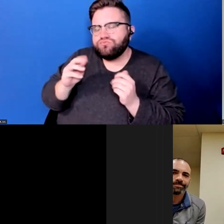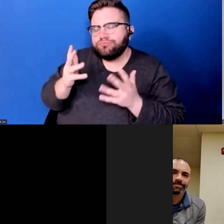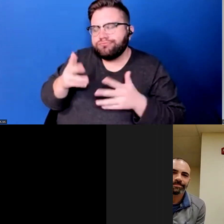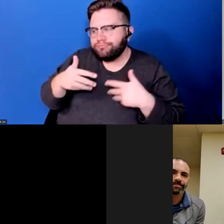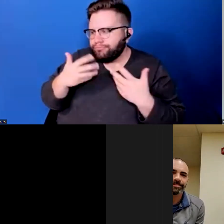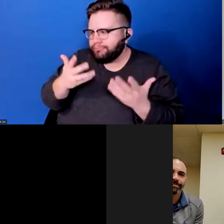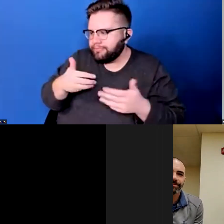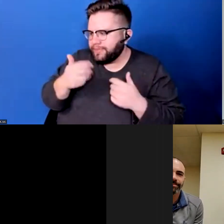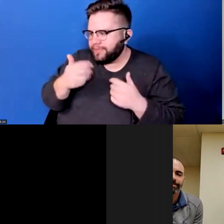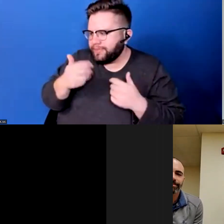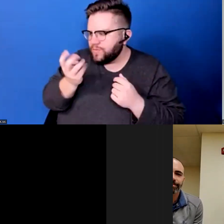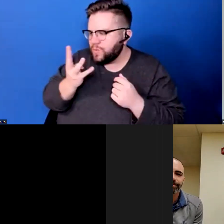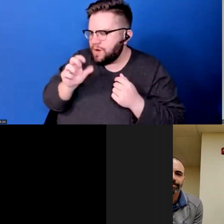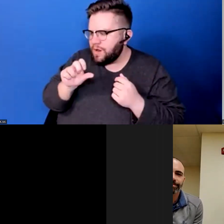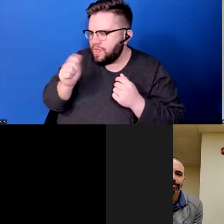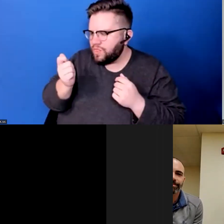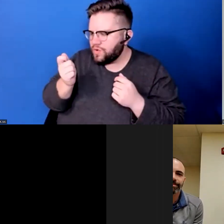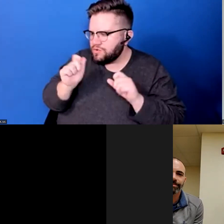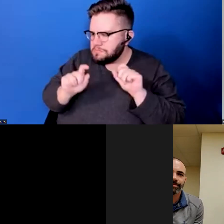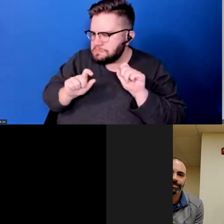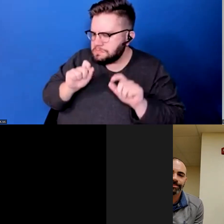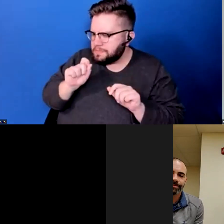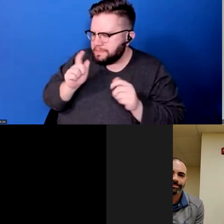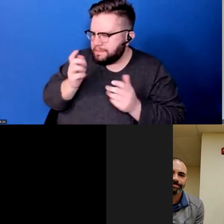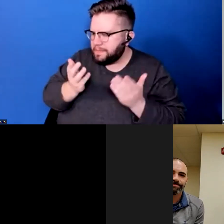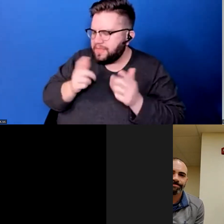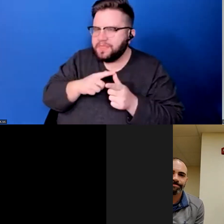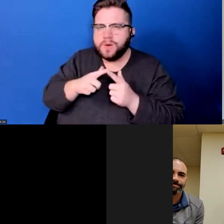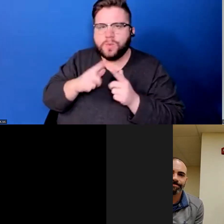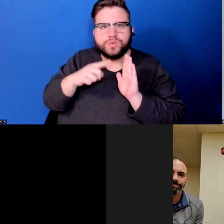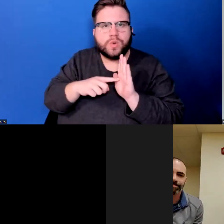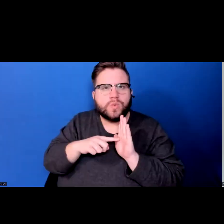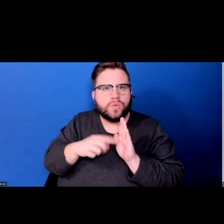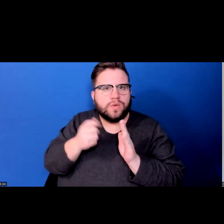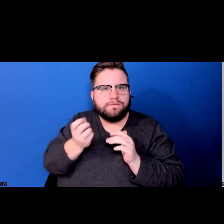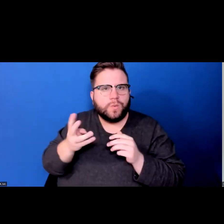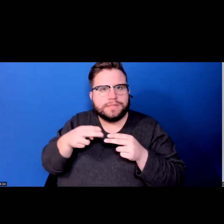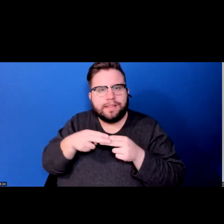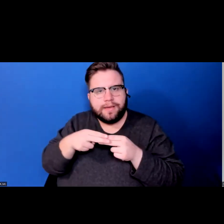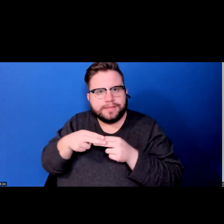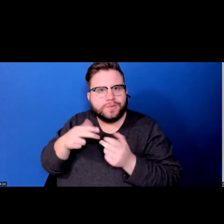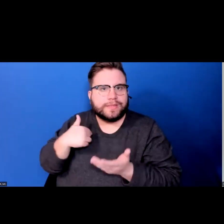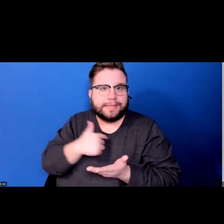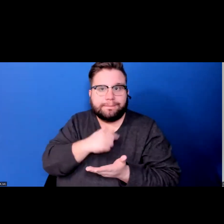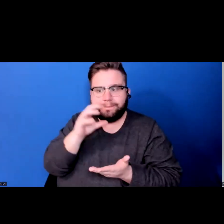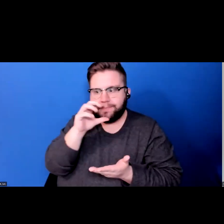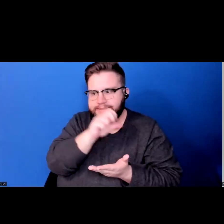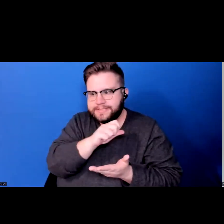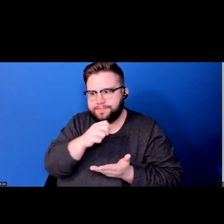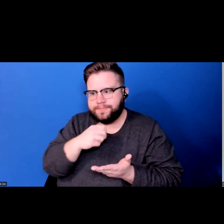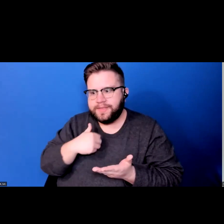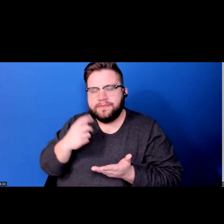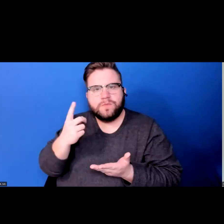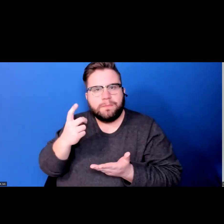A couple of prompts, and then I'm going to show you a couple of the slides that we missed. Have one more question for Emily.